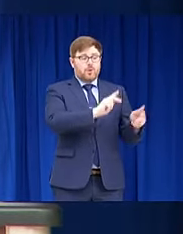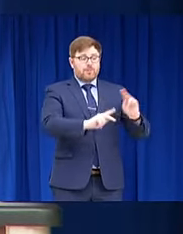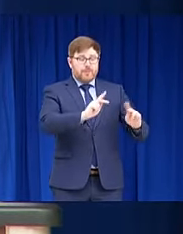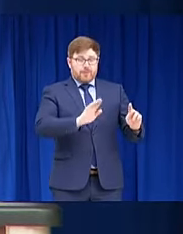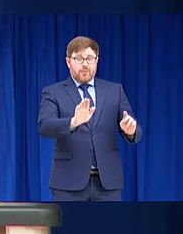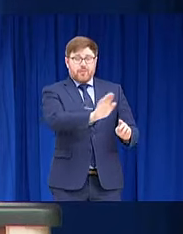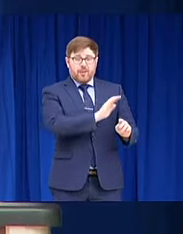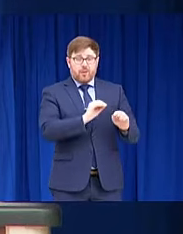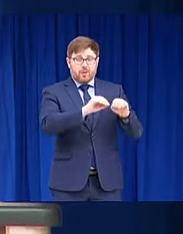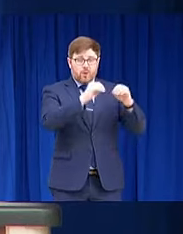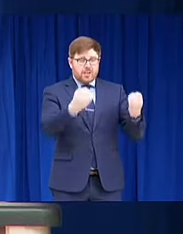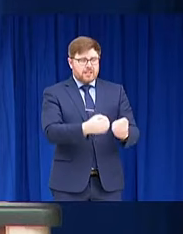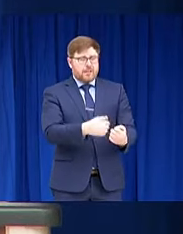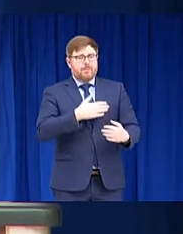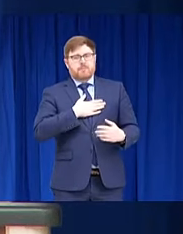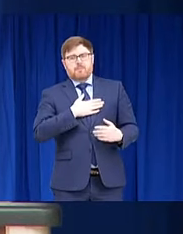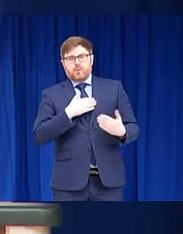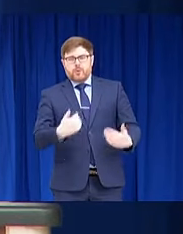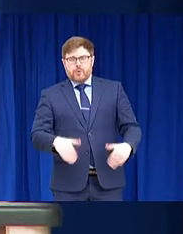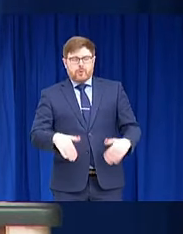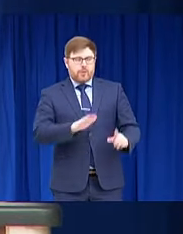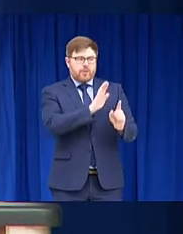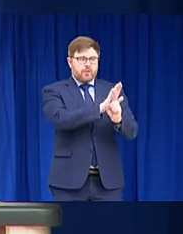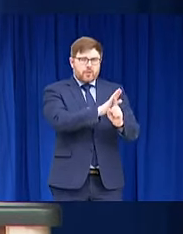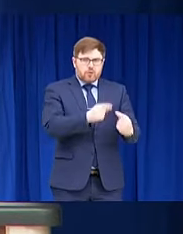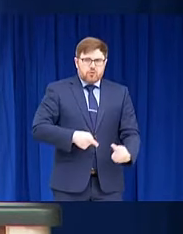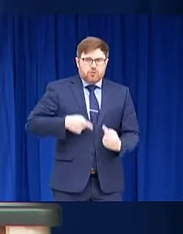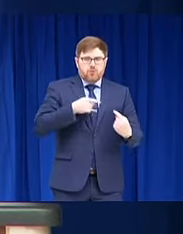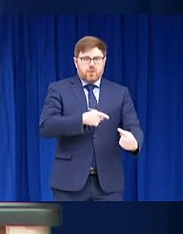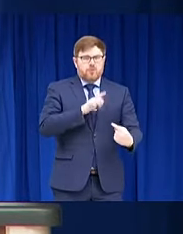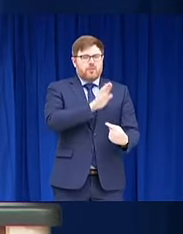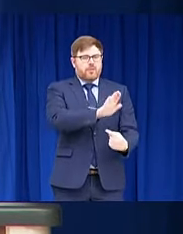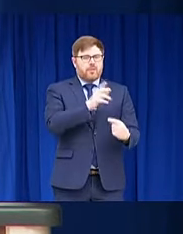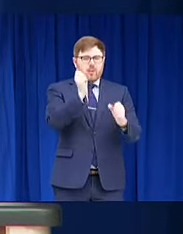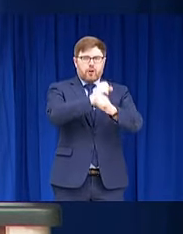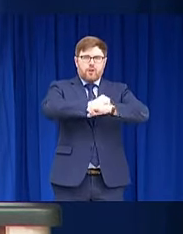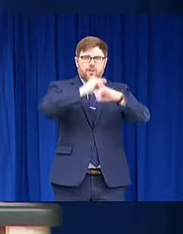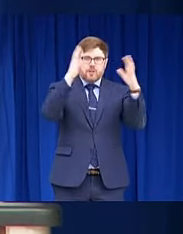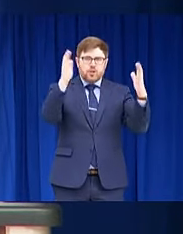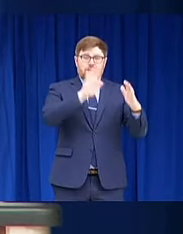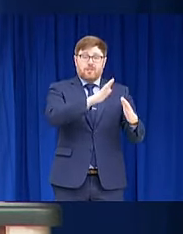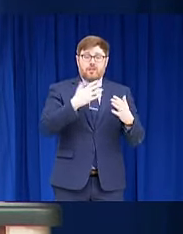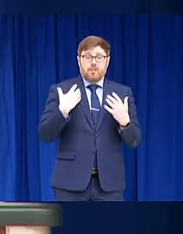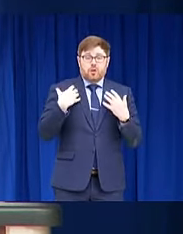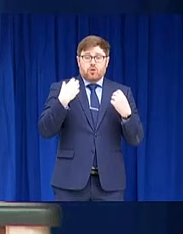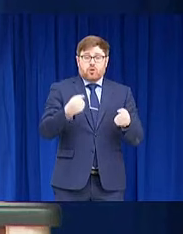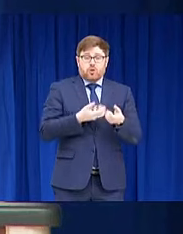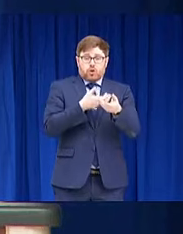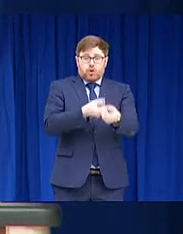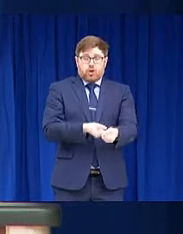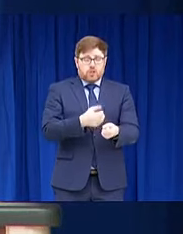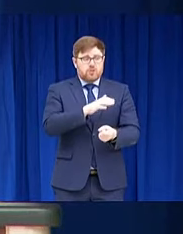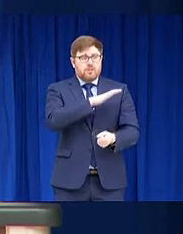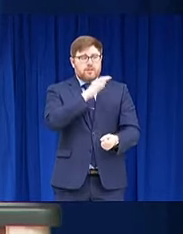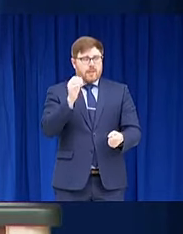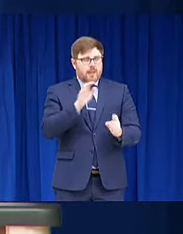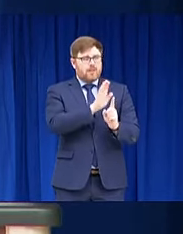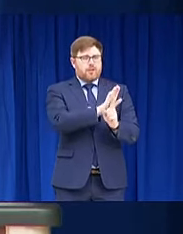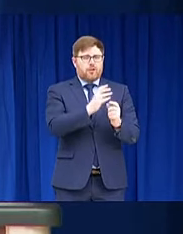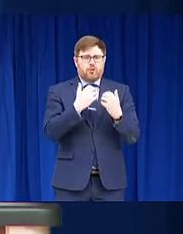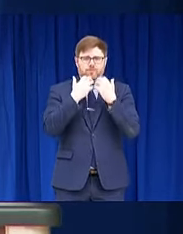their struggle, their vision, personal courage, and profound love of community.